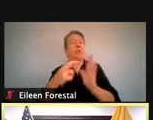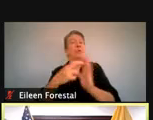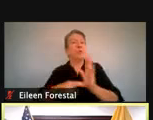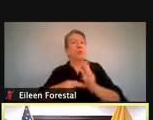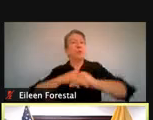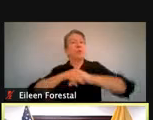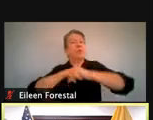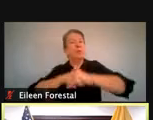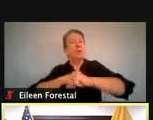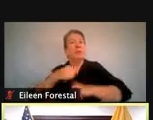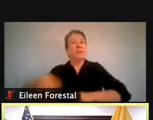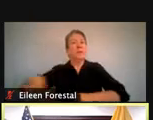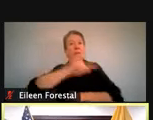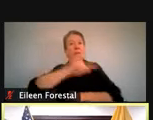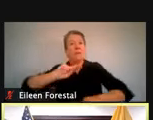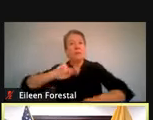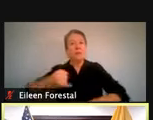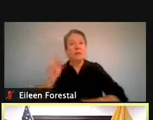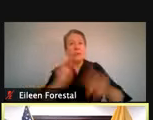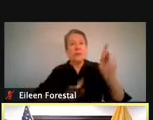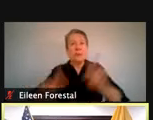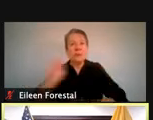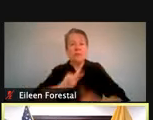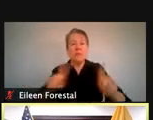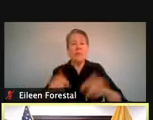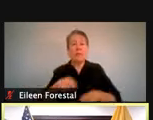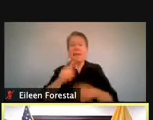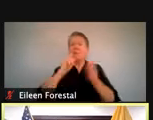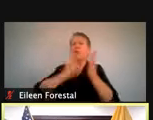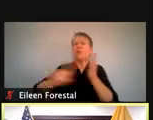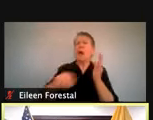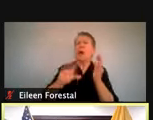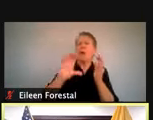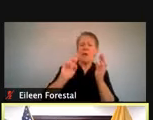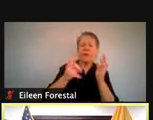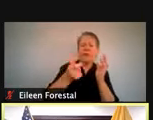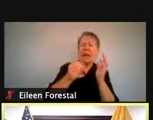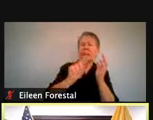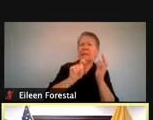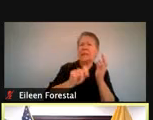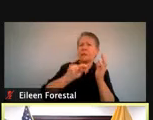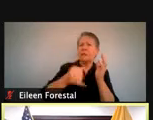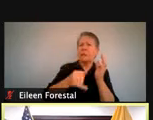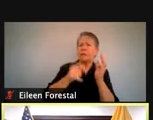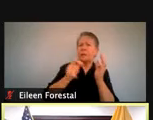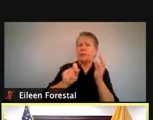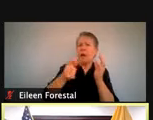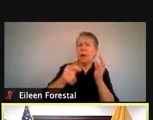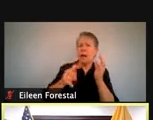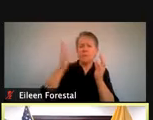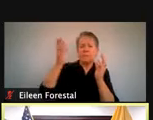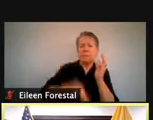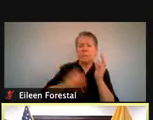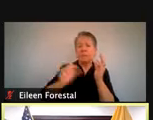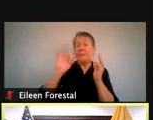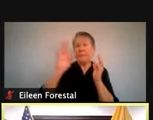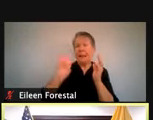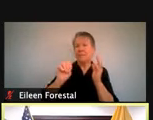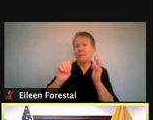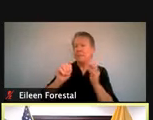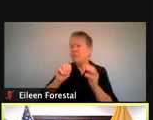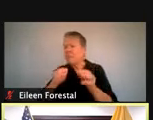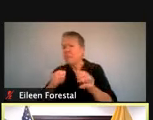and employers, by the way, can learn more about the order, their rights, as well as their responsibilities, and what it means for them when the order